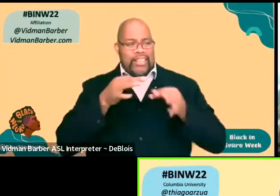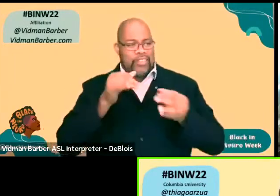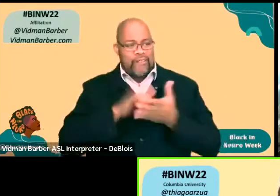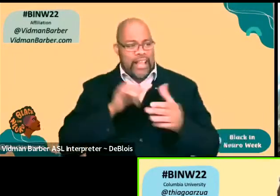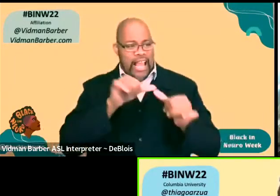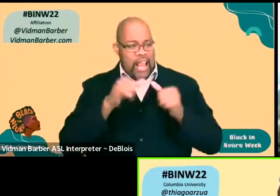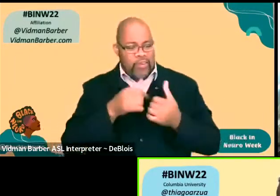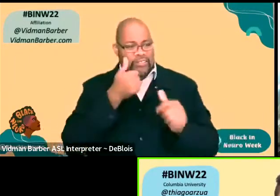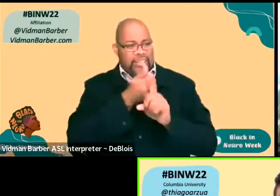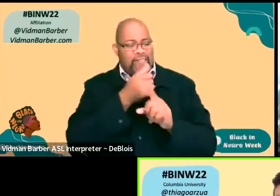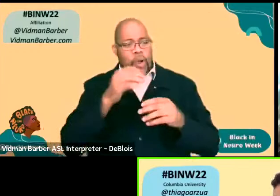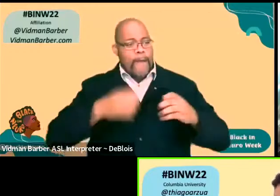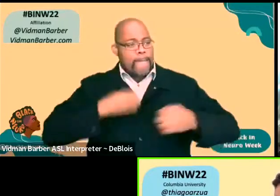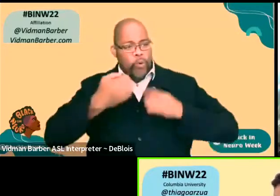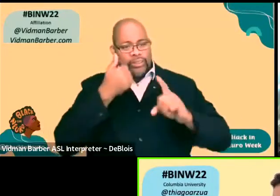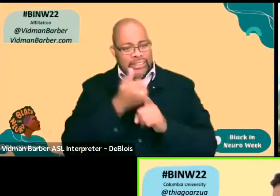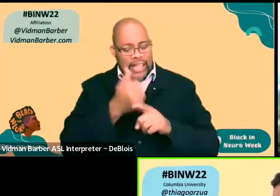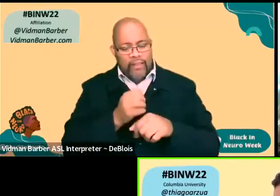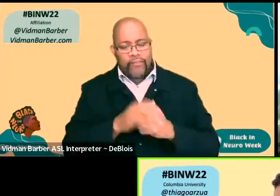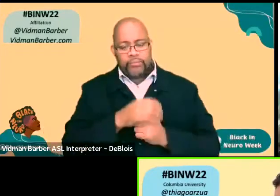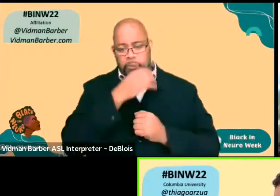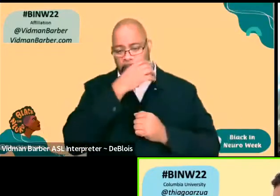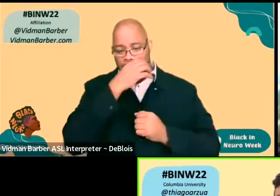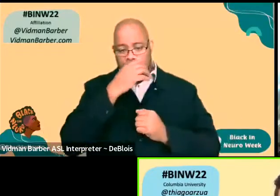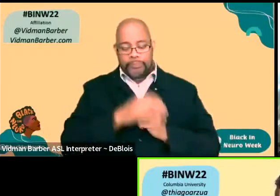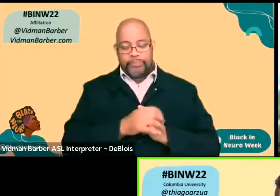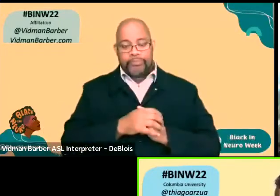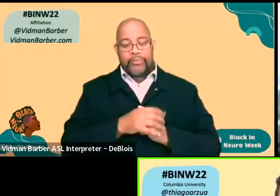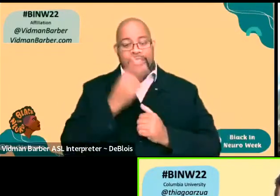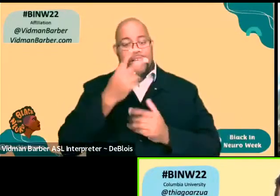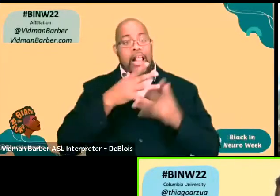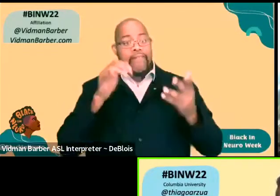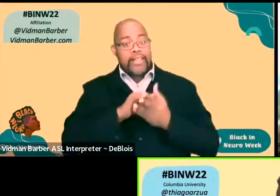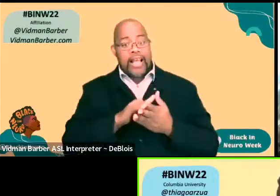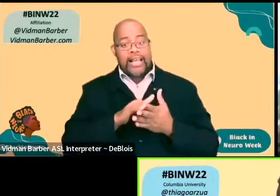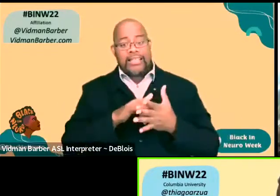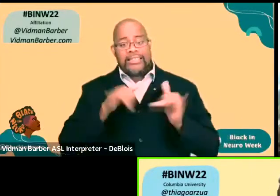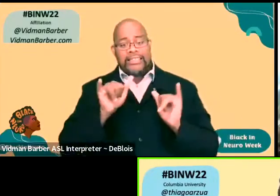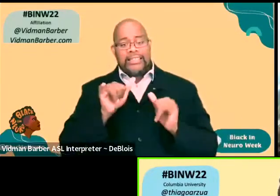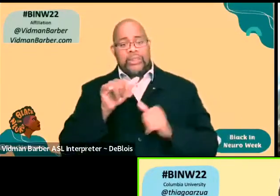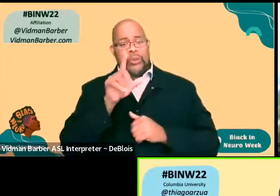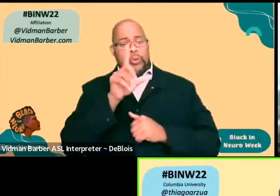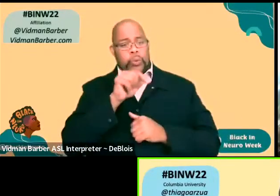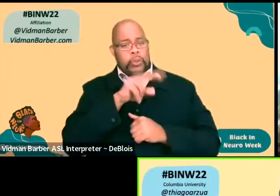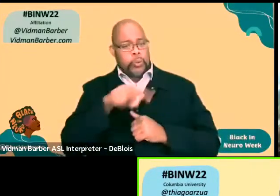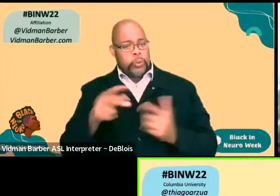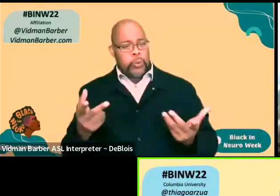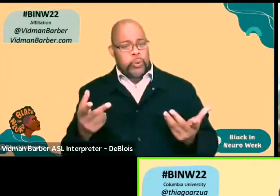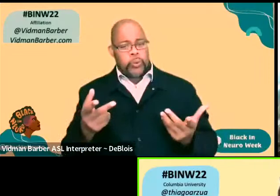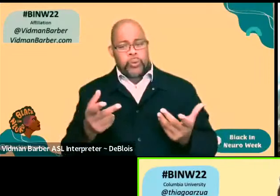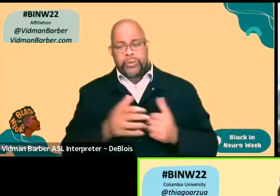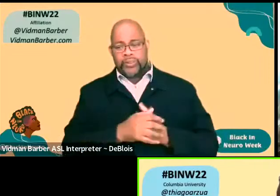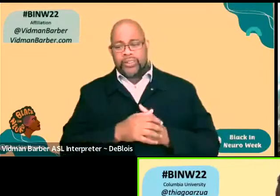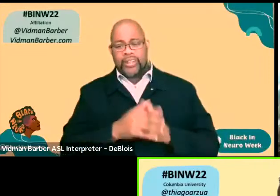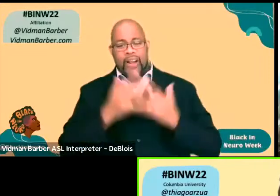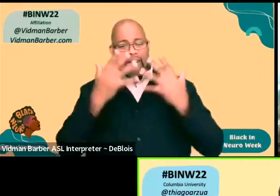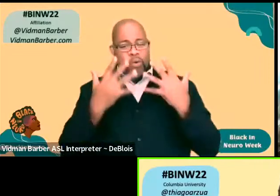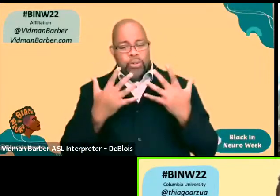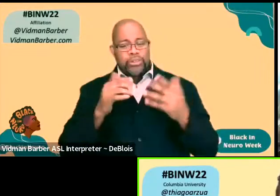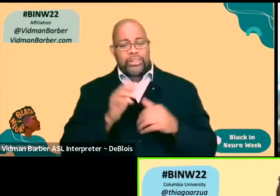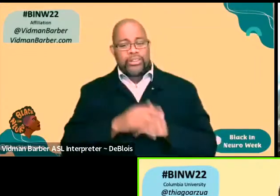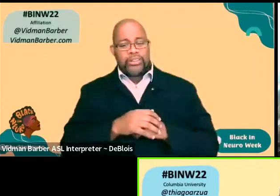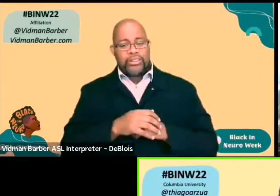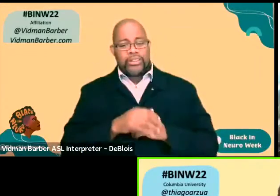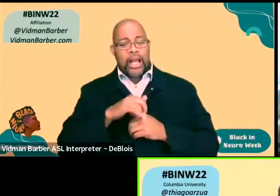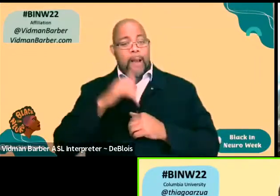area itself or the emotion itself. And you see a lot of these. It's still like 2022. Unfortunately, the Buffalo